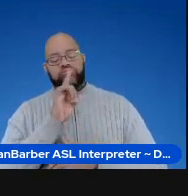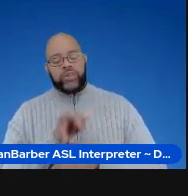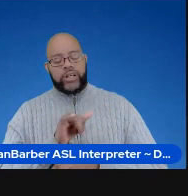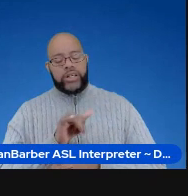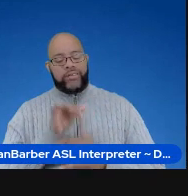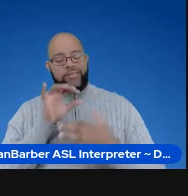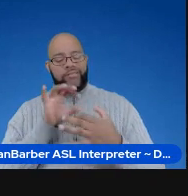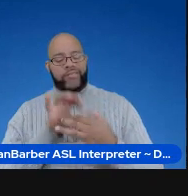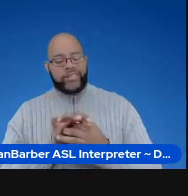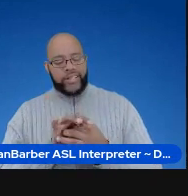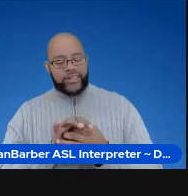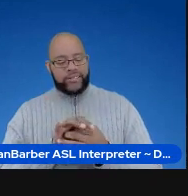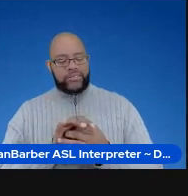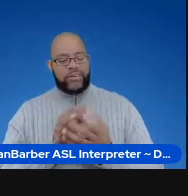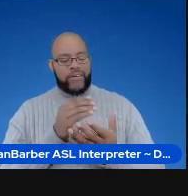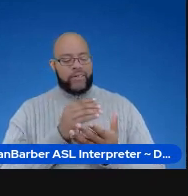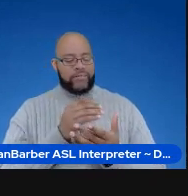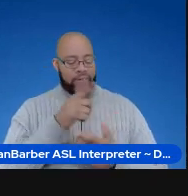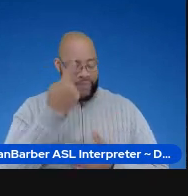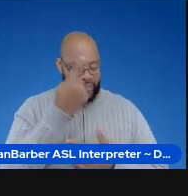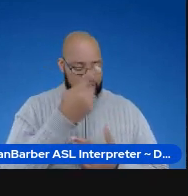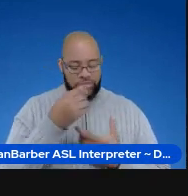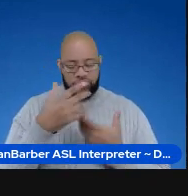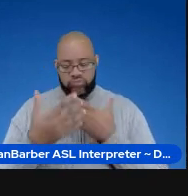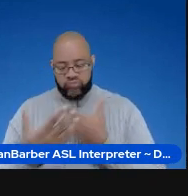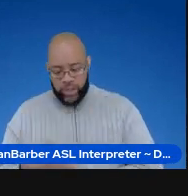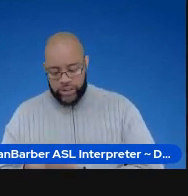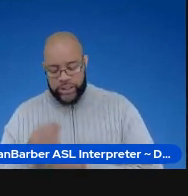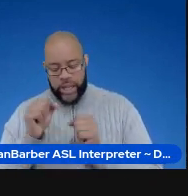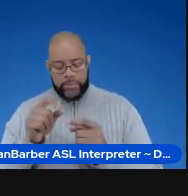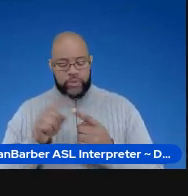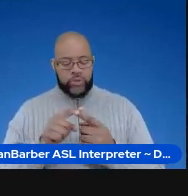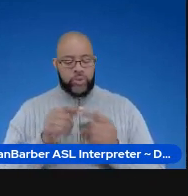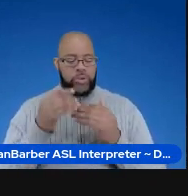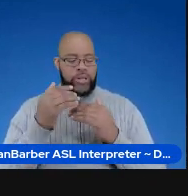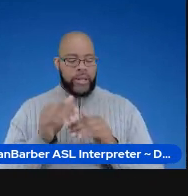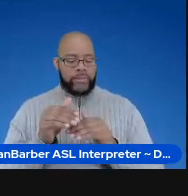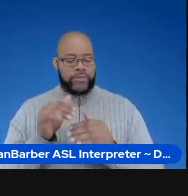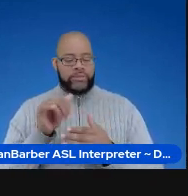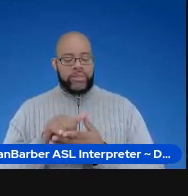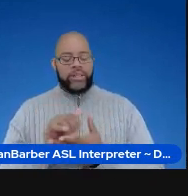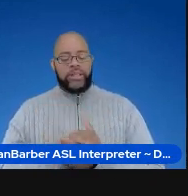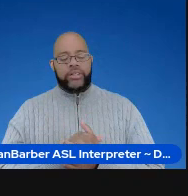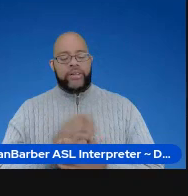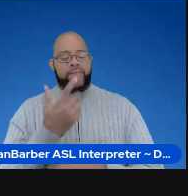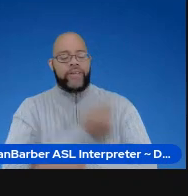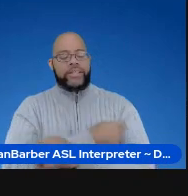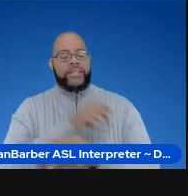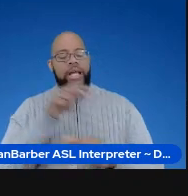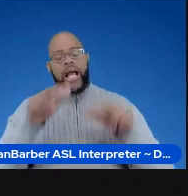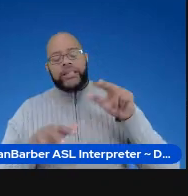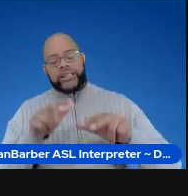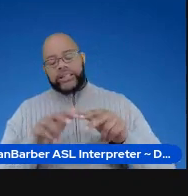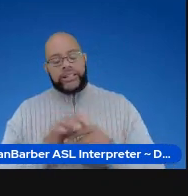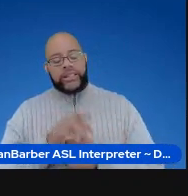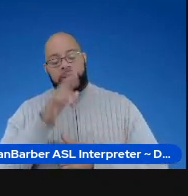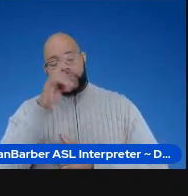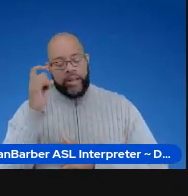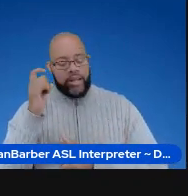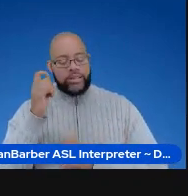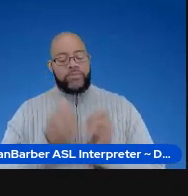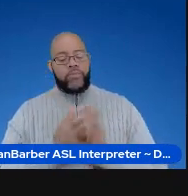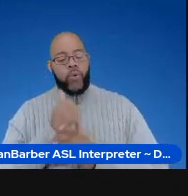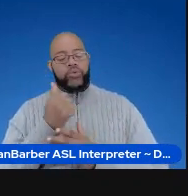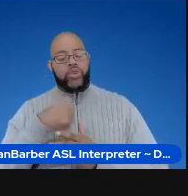connect faces and trust to be able to limit this vaccine hesitancy, because most of